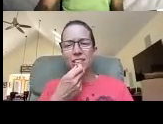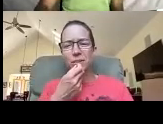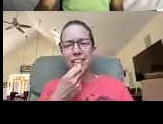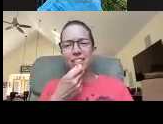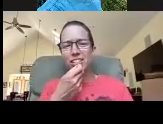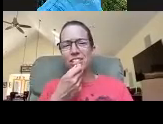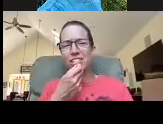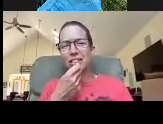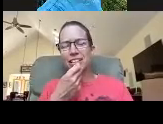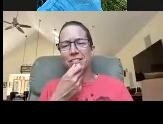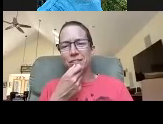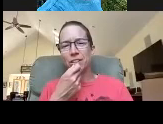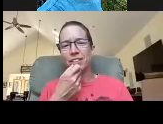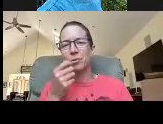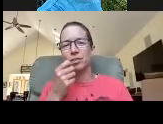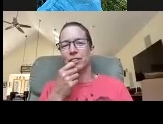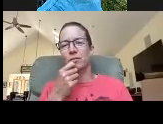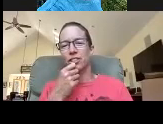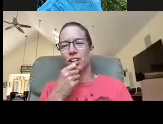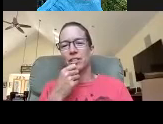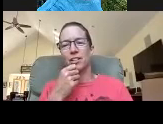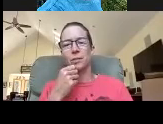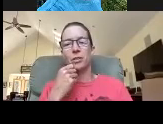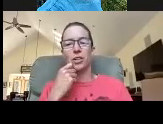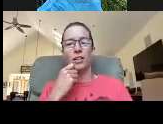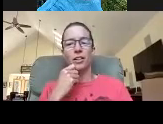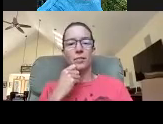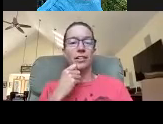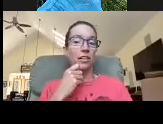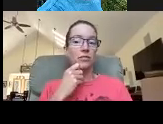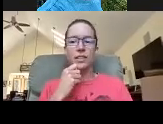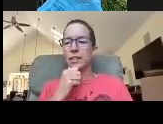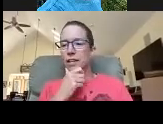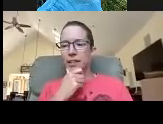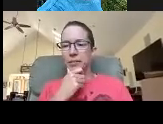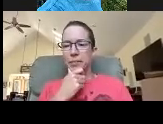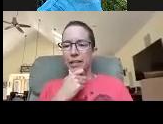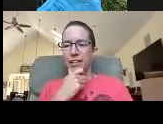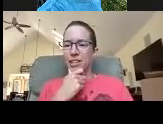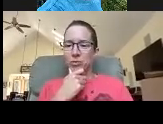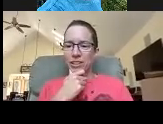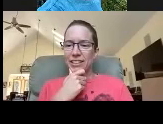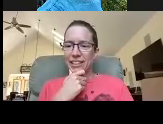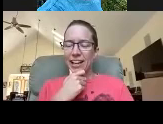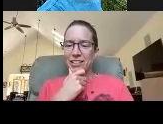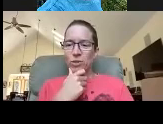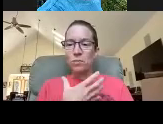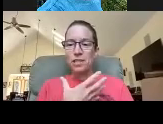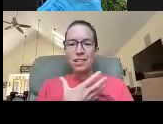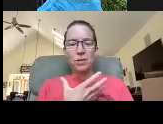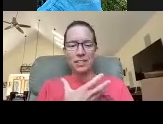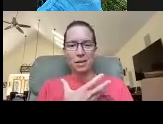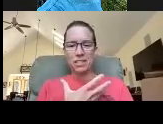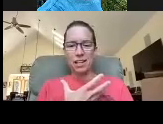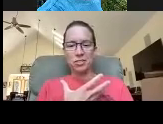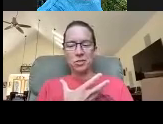in these relationships. And I know it's weird to come to a legal workshop and hear people talk a lot about love, but really like that's to me